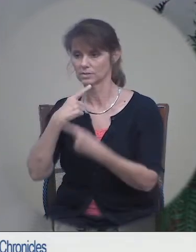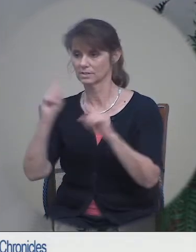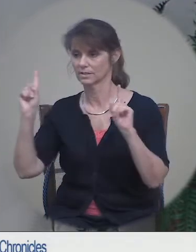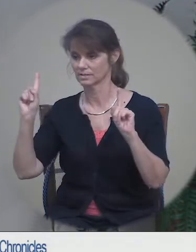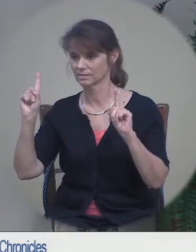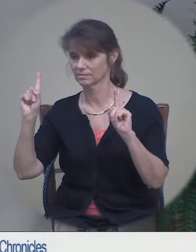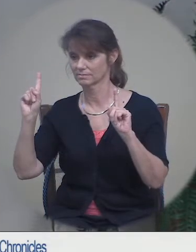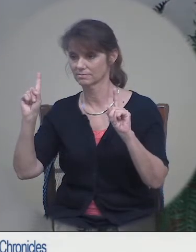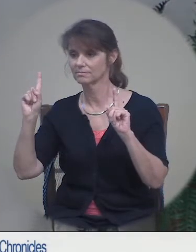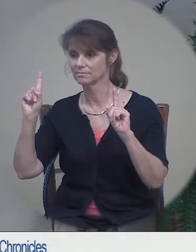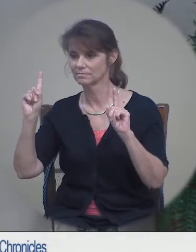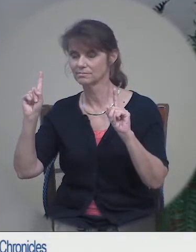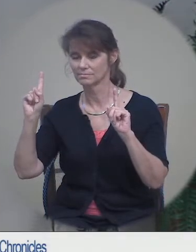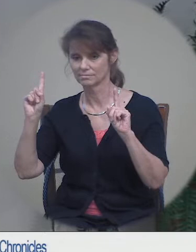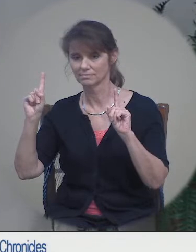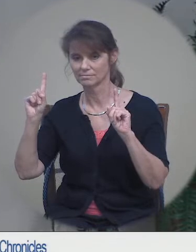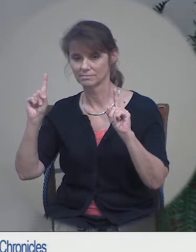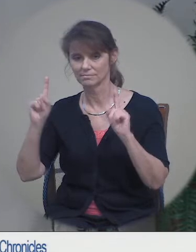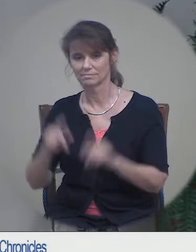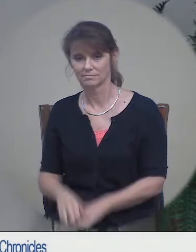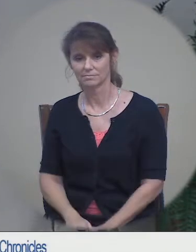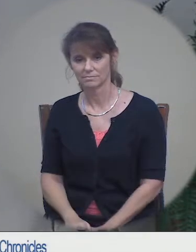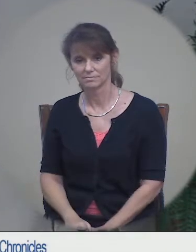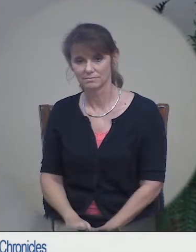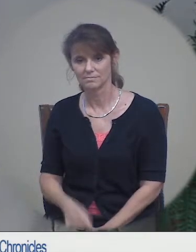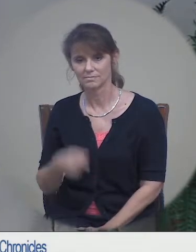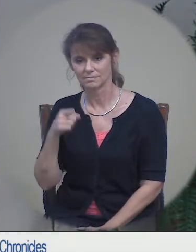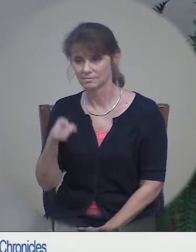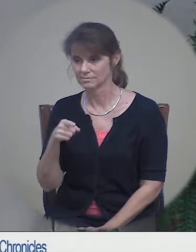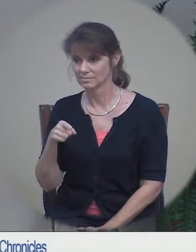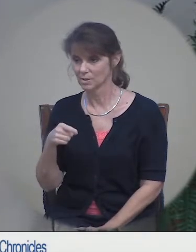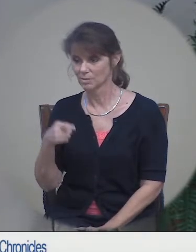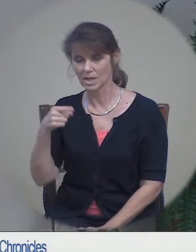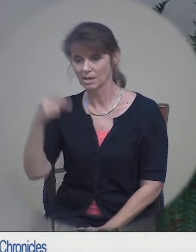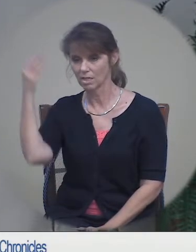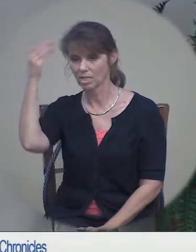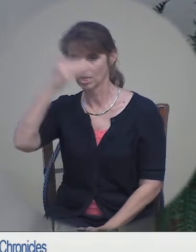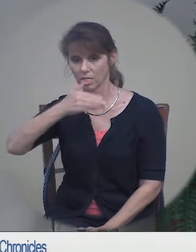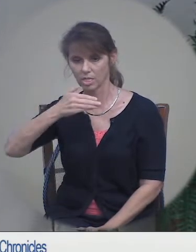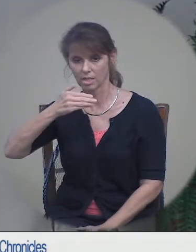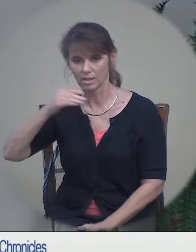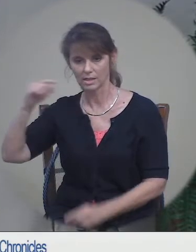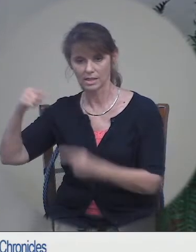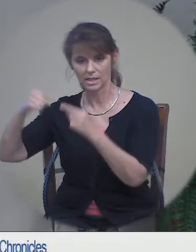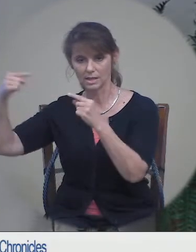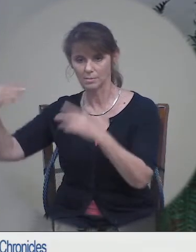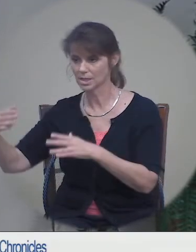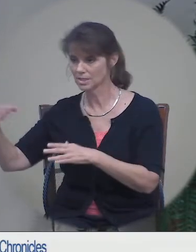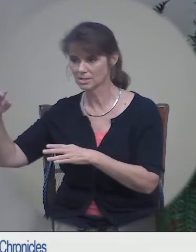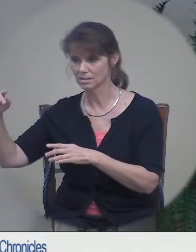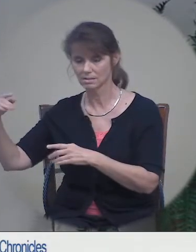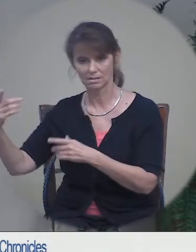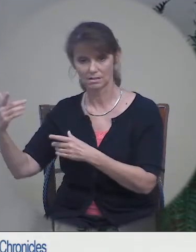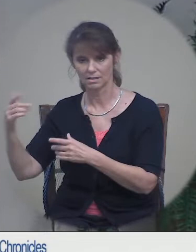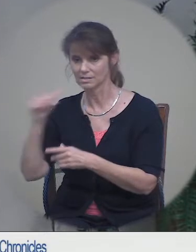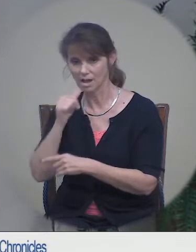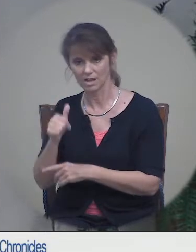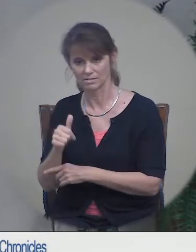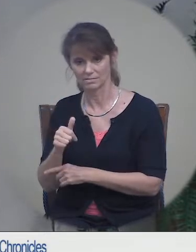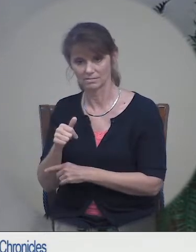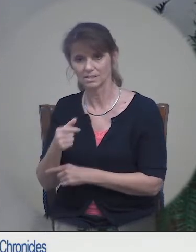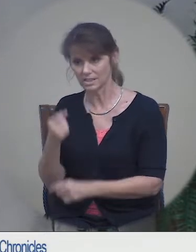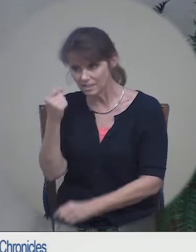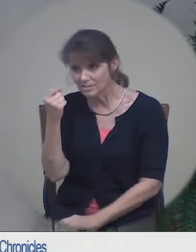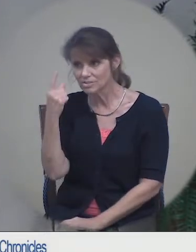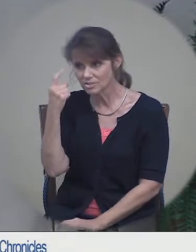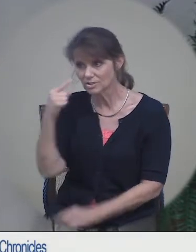Hezekiah wasn't overlooking the fact that Assyria was breathing down its neck. He just knew the only source of strength that he really